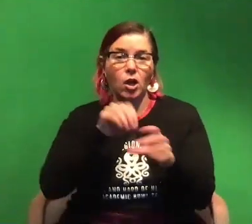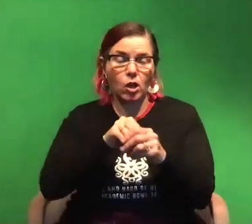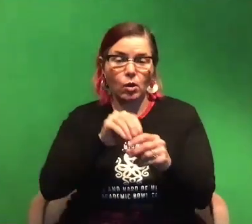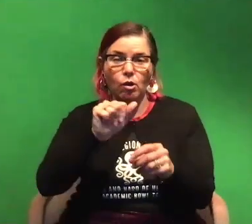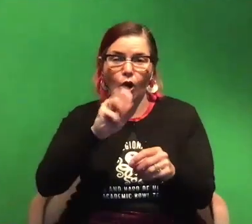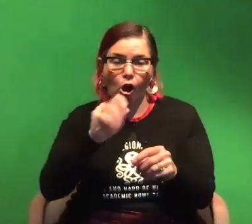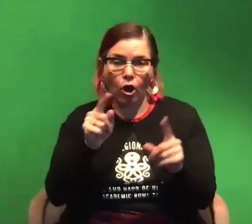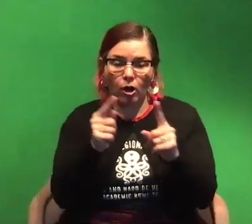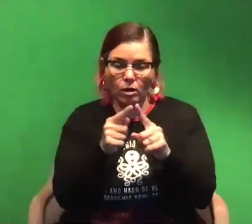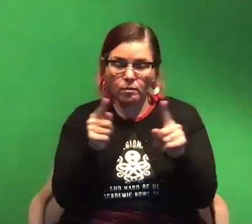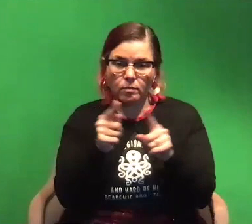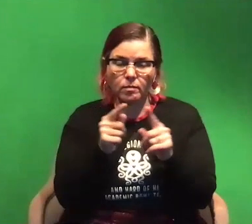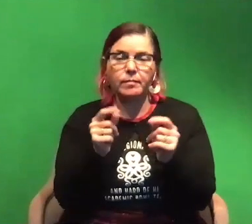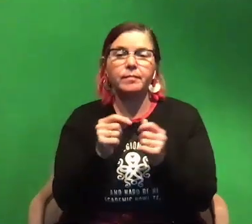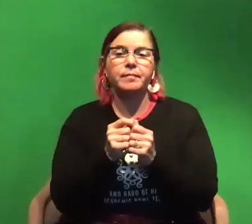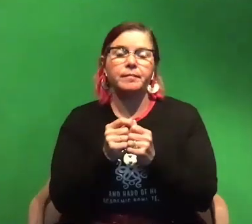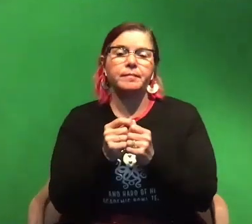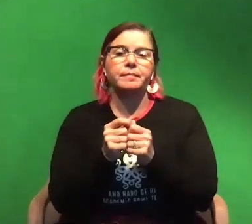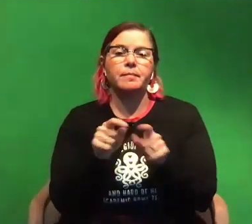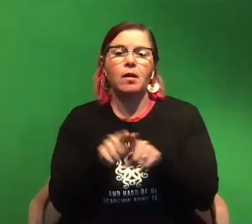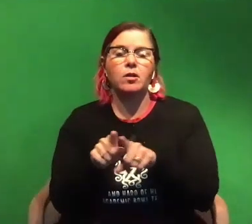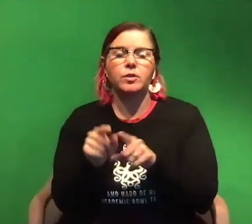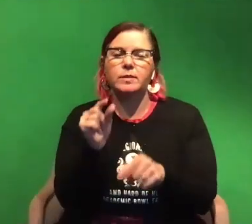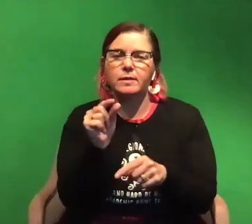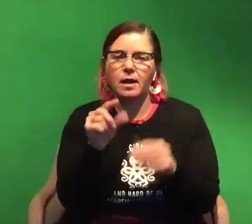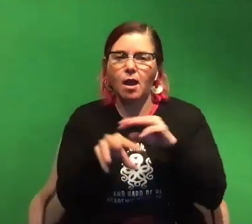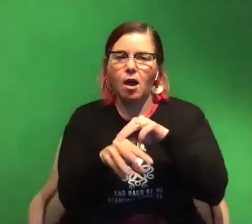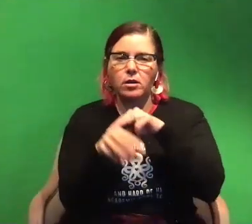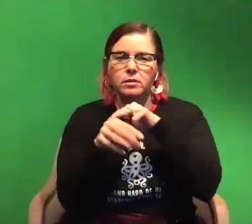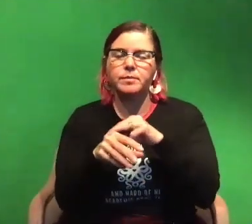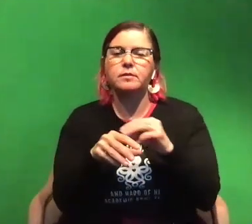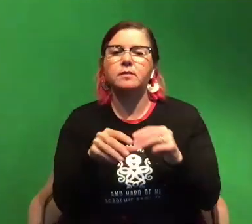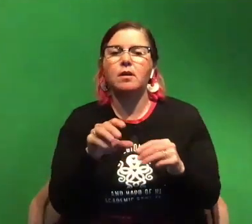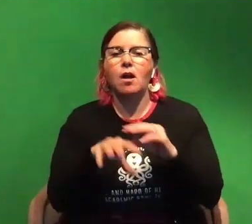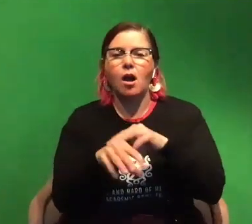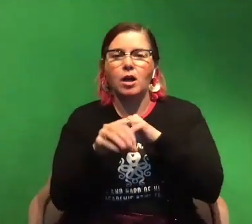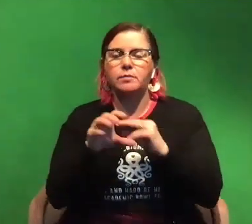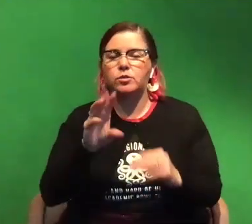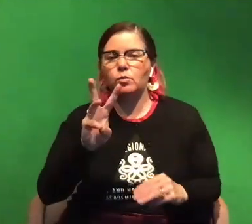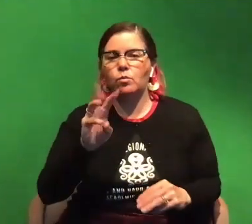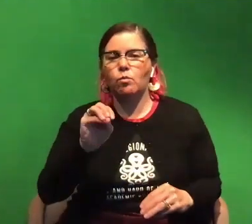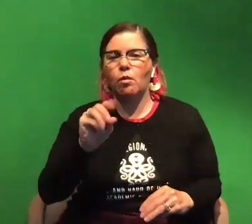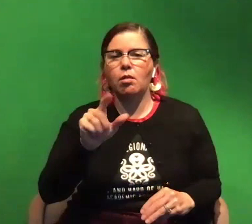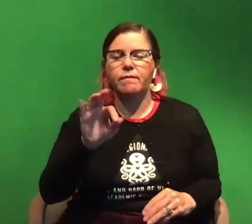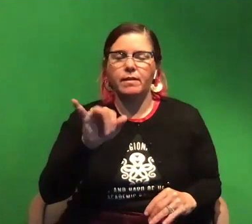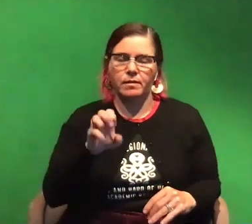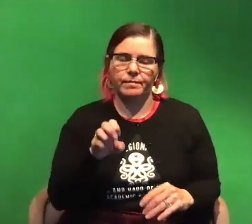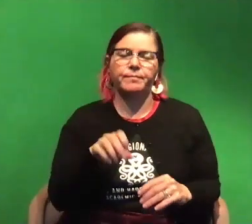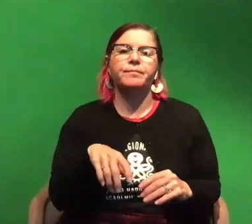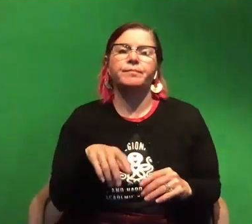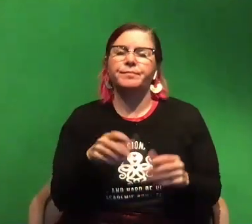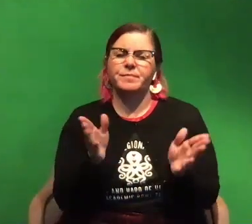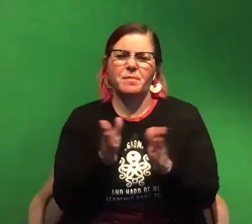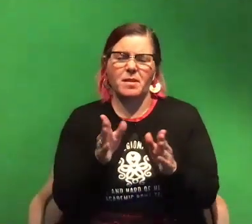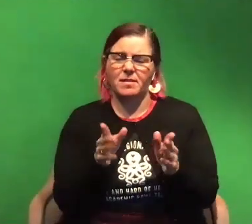things of this nature, but there's also a very tiny octopus species called Octopus wolfi, which is quite small, about the